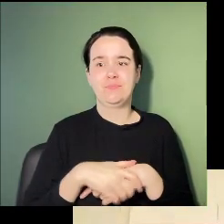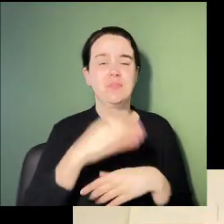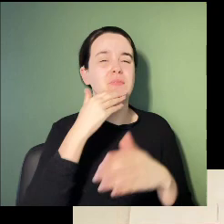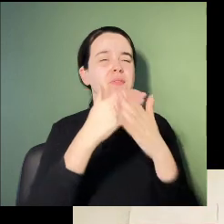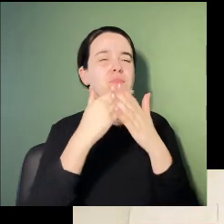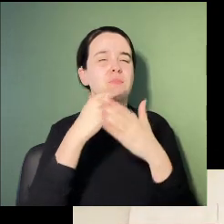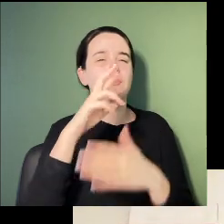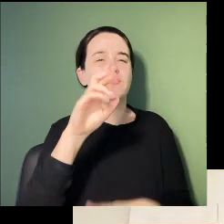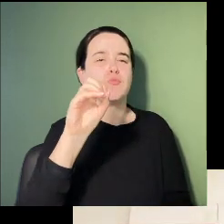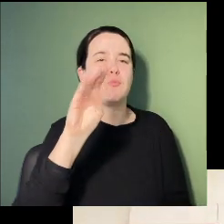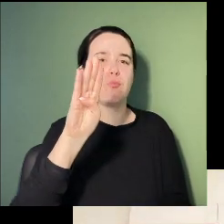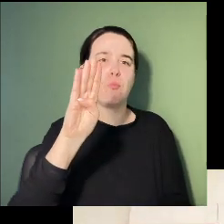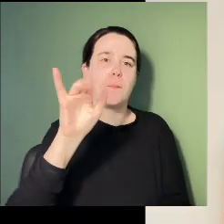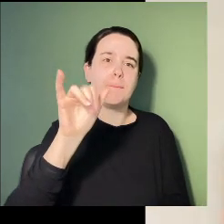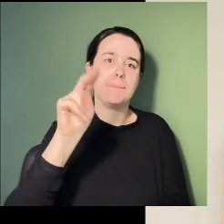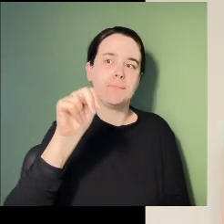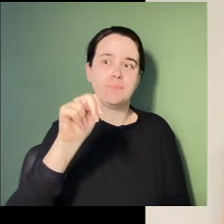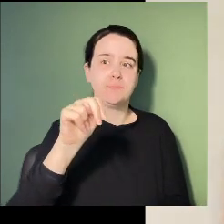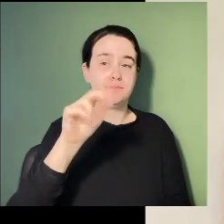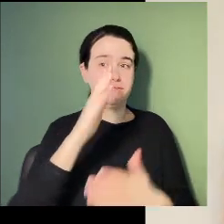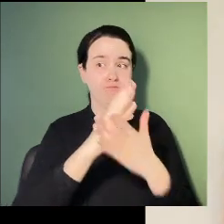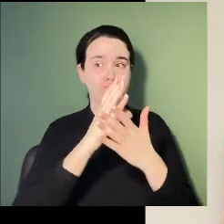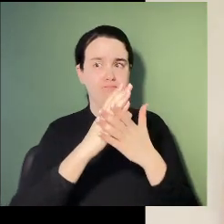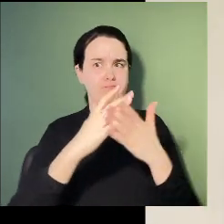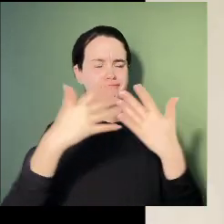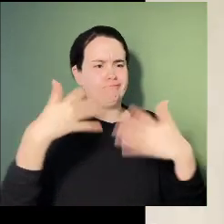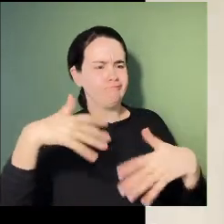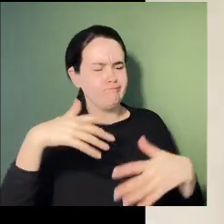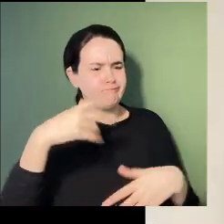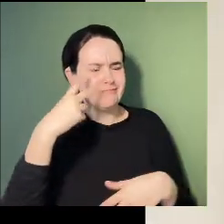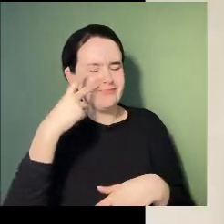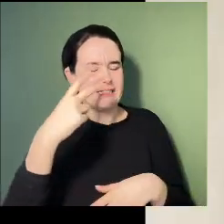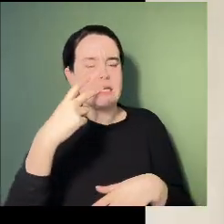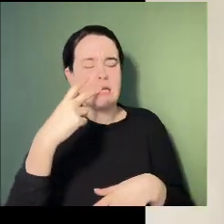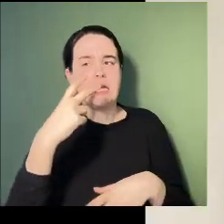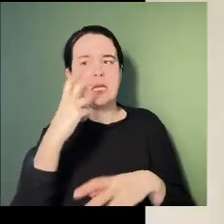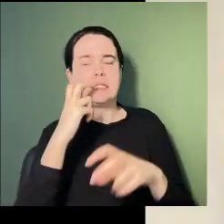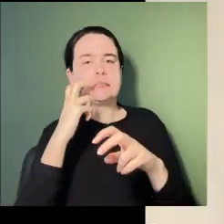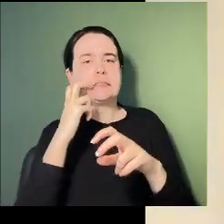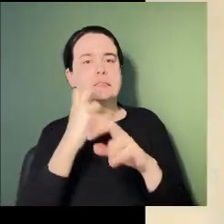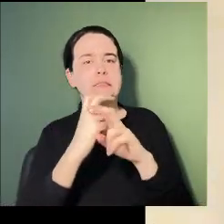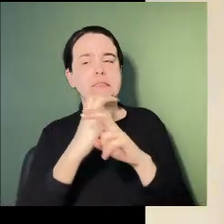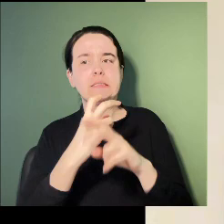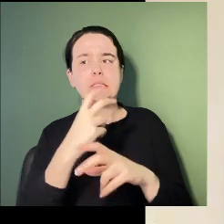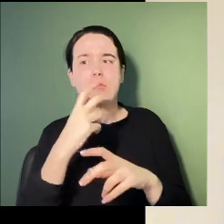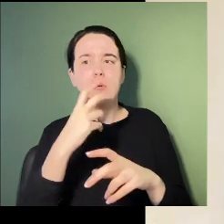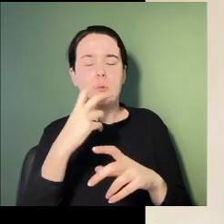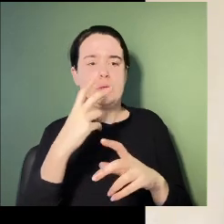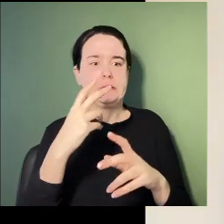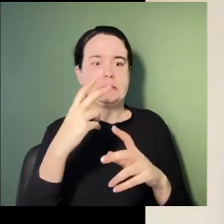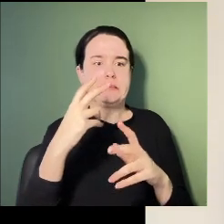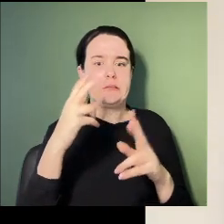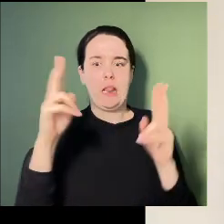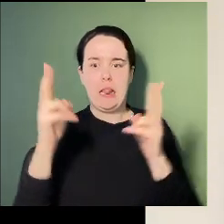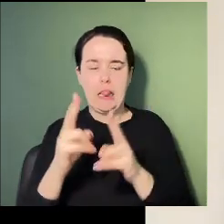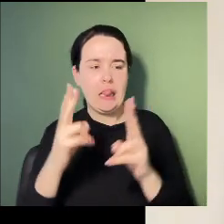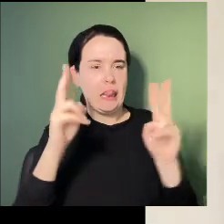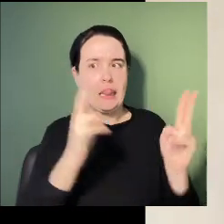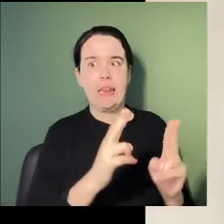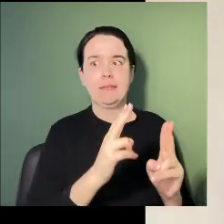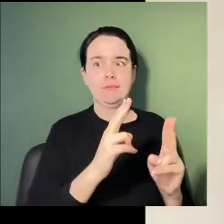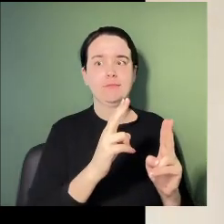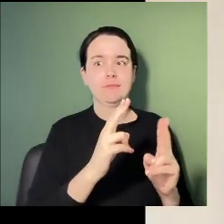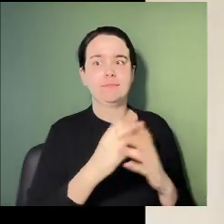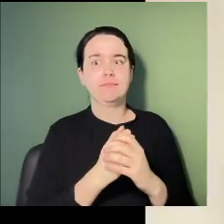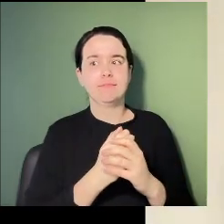Thanks, Robin. It's always difficult to cut people off, but very fascinating, and looking forward to hearing more from both yourself and Yvonne.